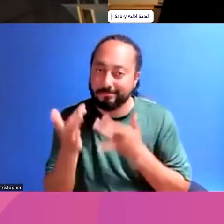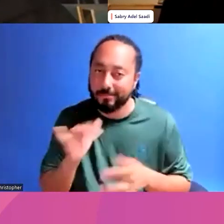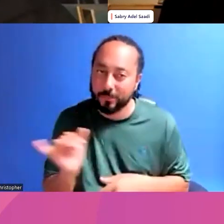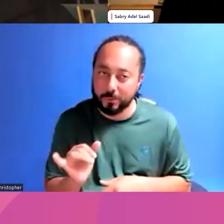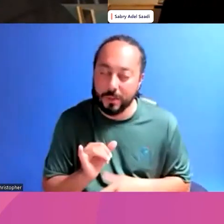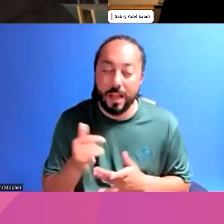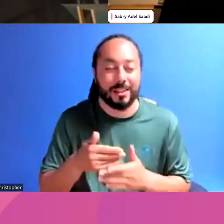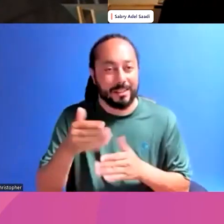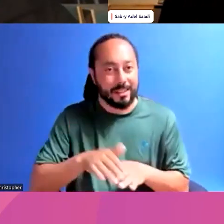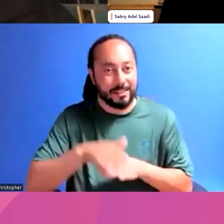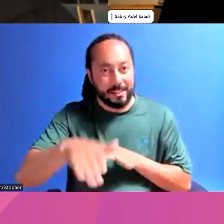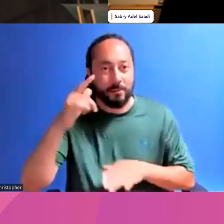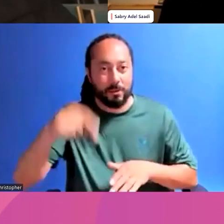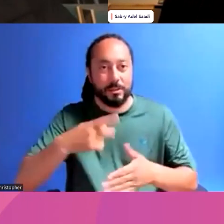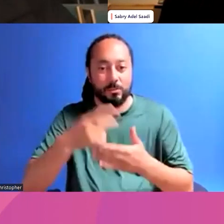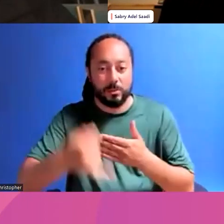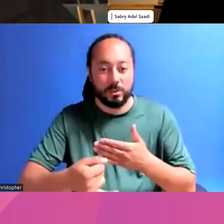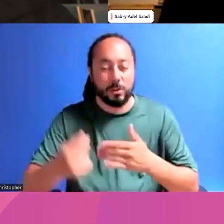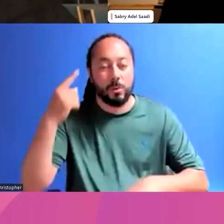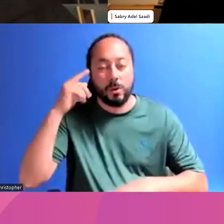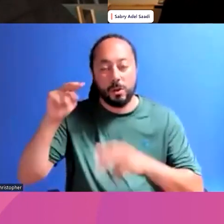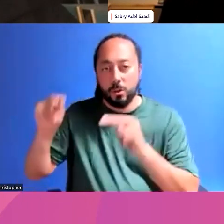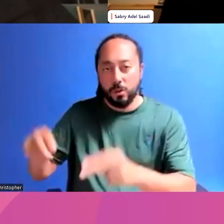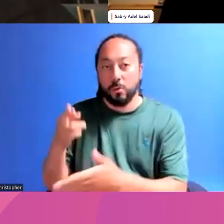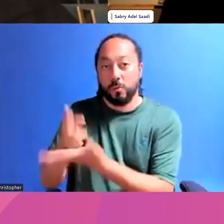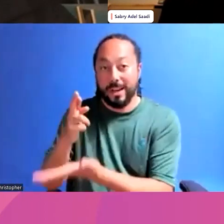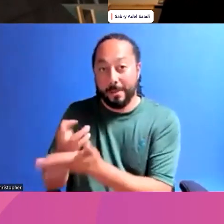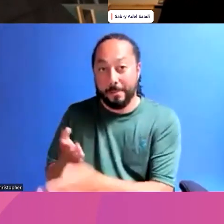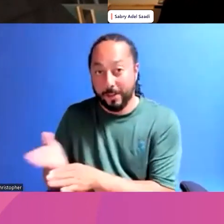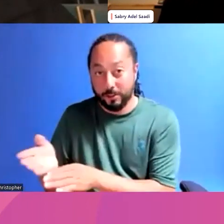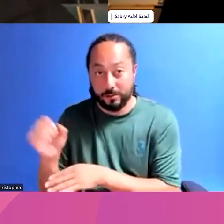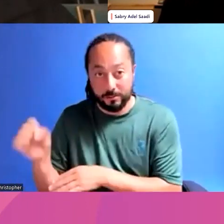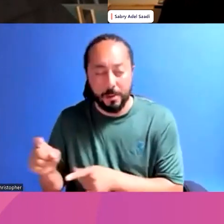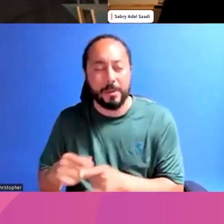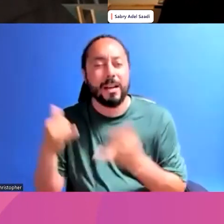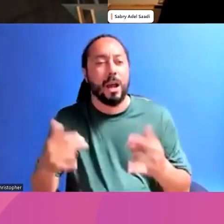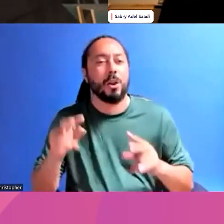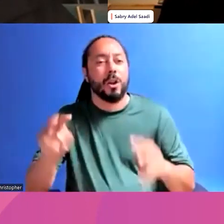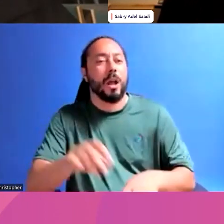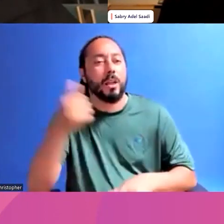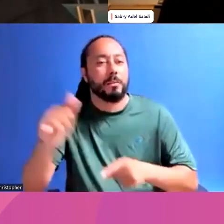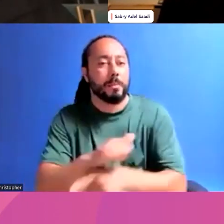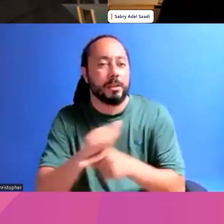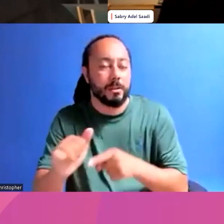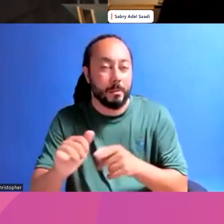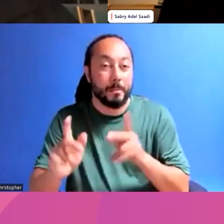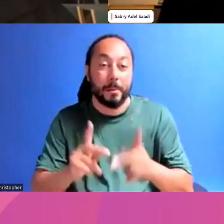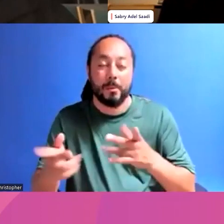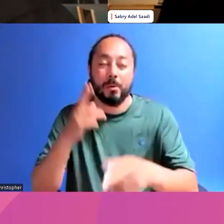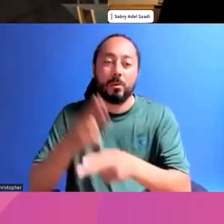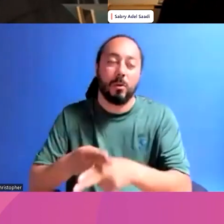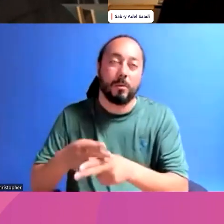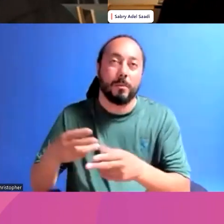step of this project. And so we looked at rehab professionals, but now let's kind of look at other practices that people consider to be